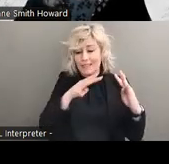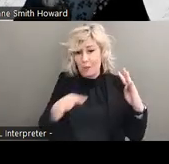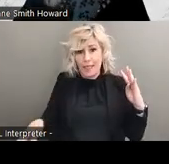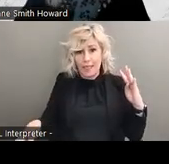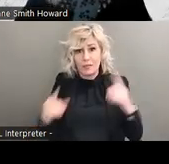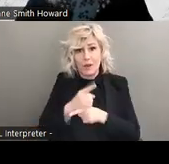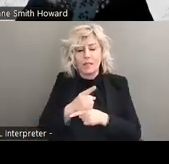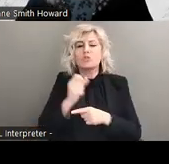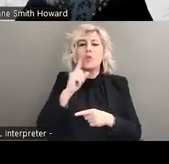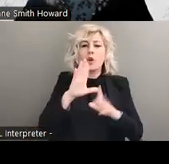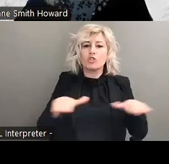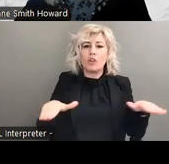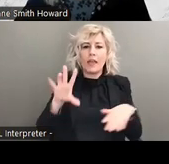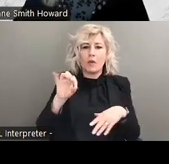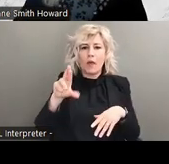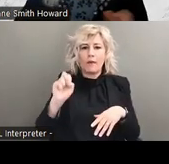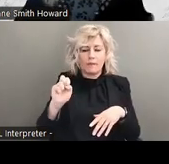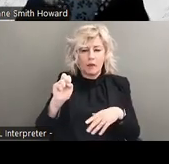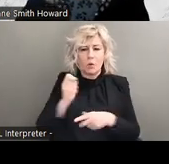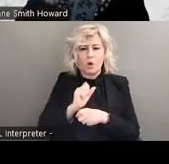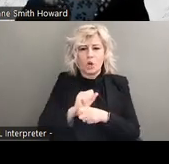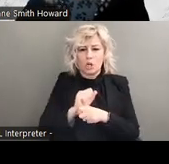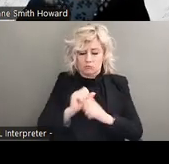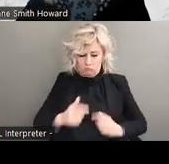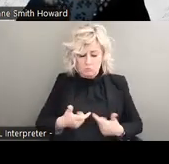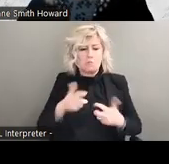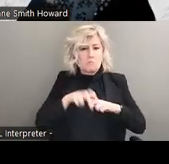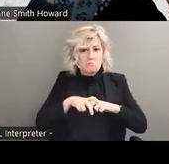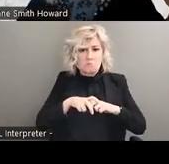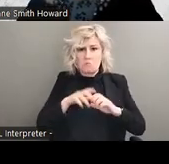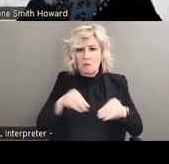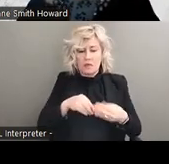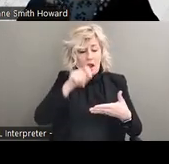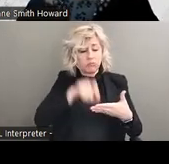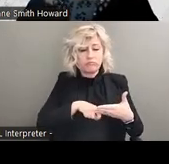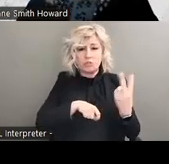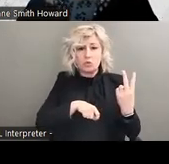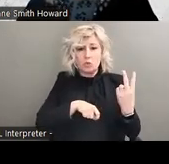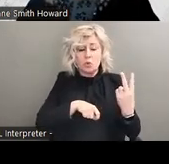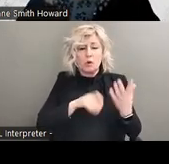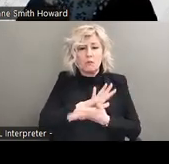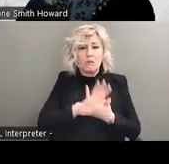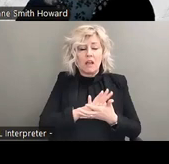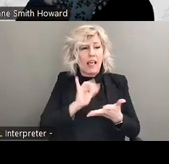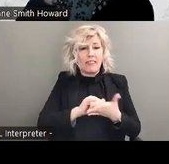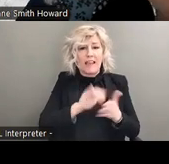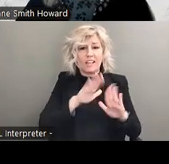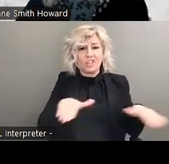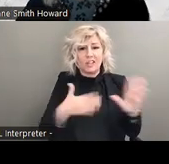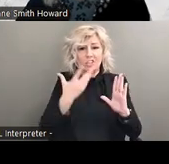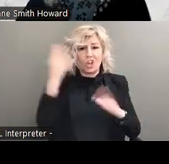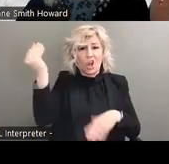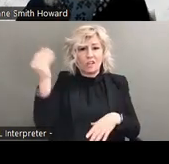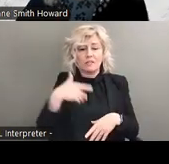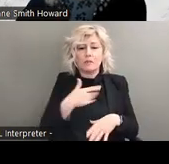worker, if they're sitting in their office and all they have to do is fill out a couple of forms and that child is gone, it's